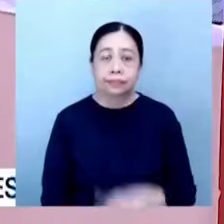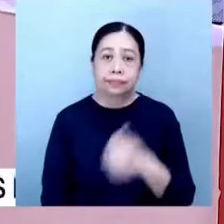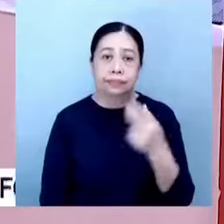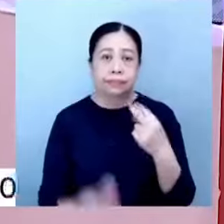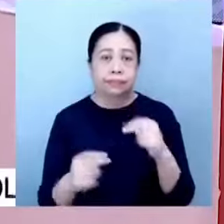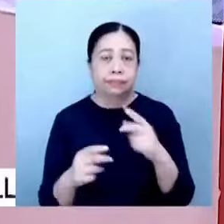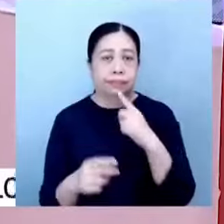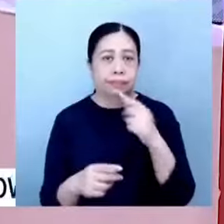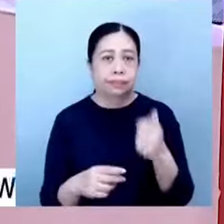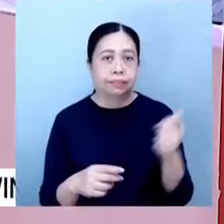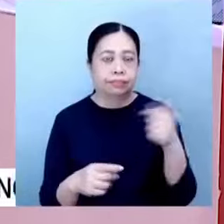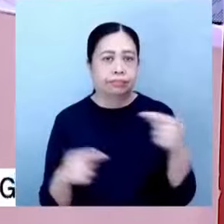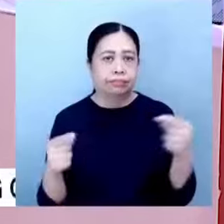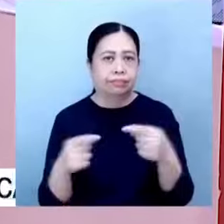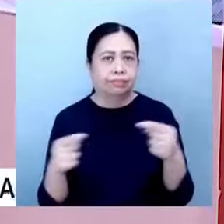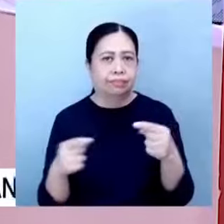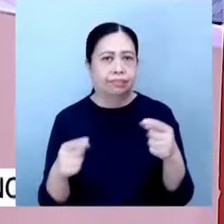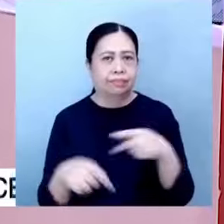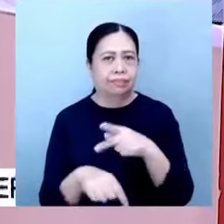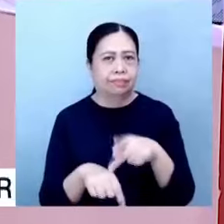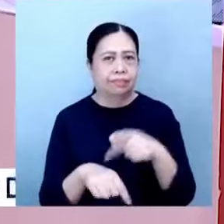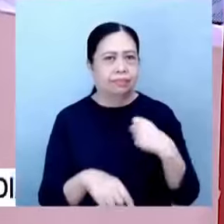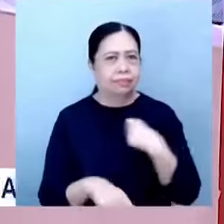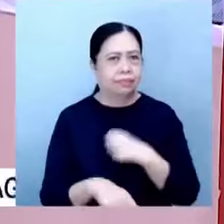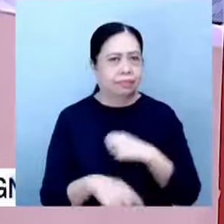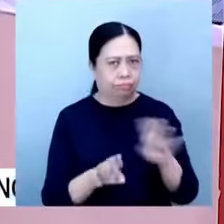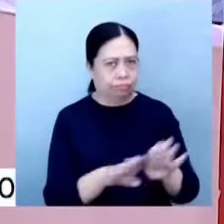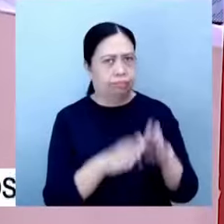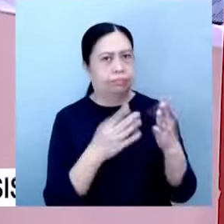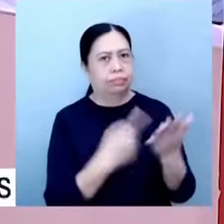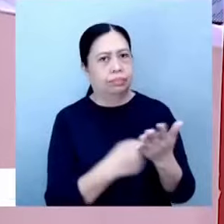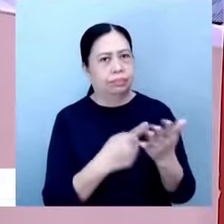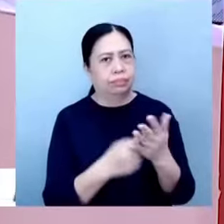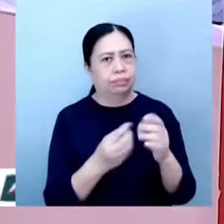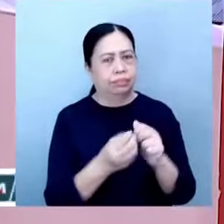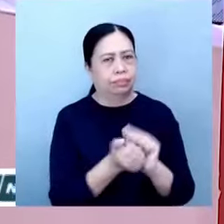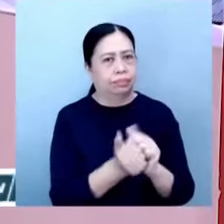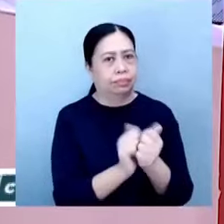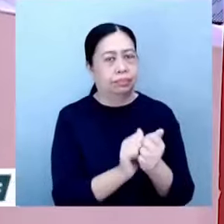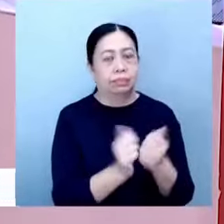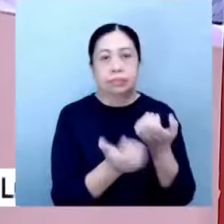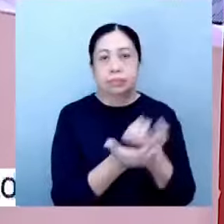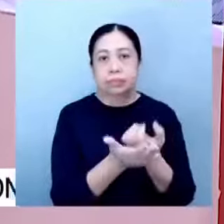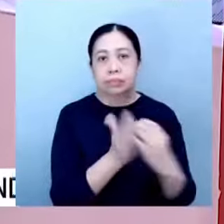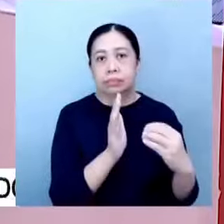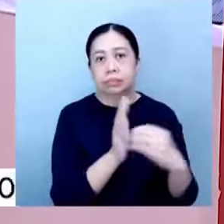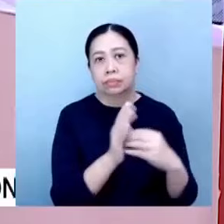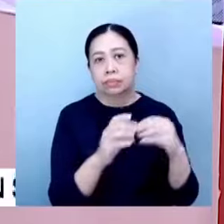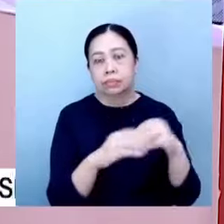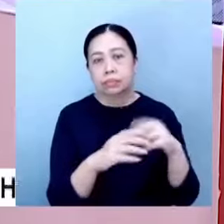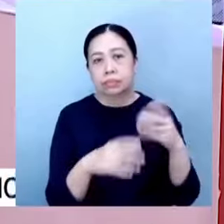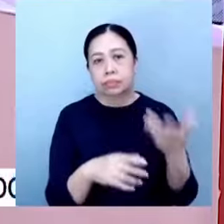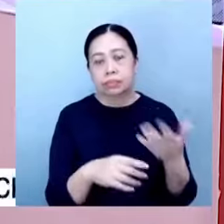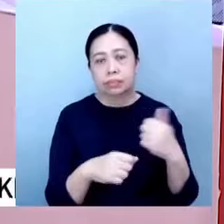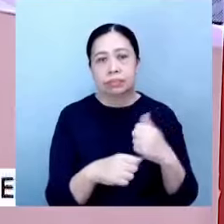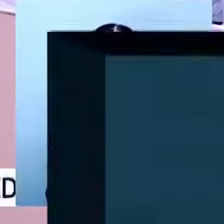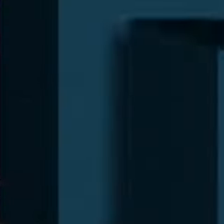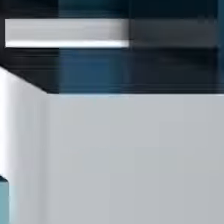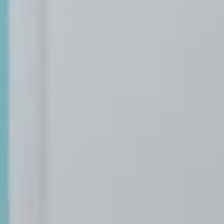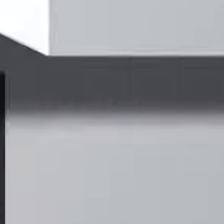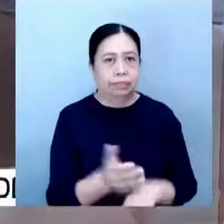Experts clash as the Philippine Senate opened discussions on tweaking economic provisions in the Constitution. Let's hear more from Sherian Torres.